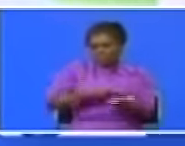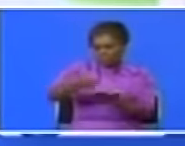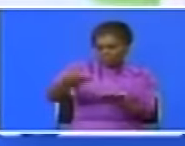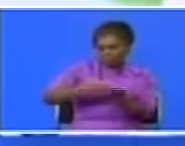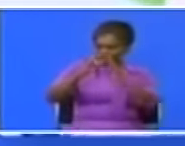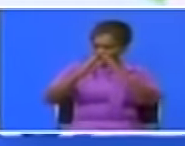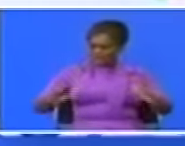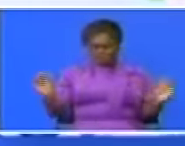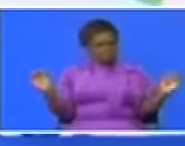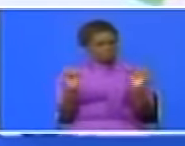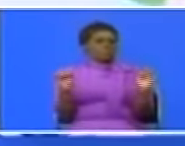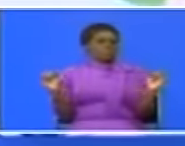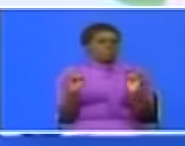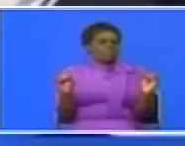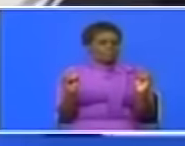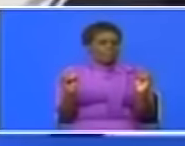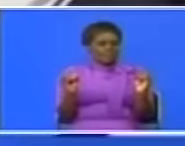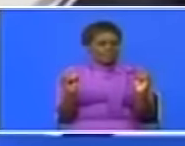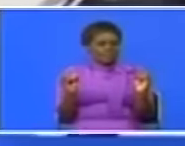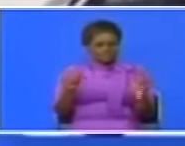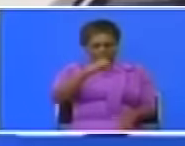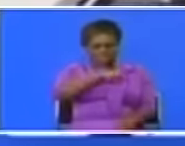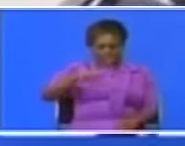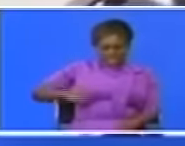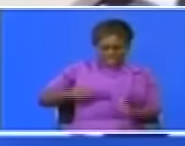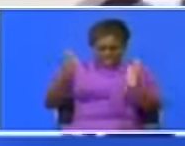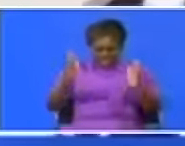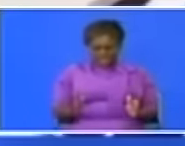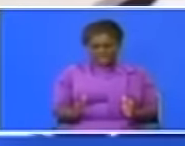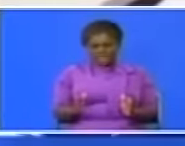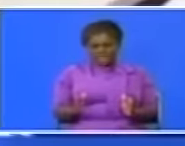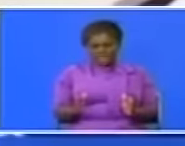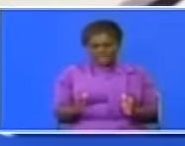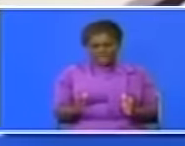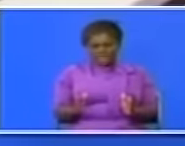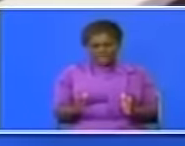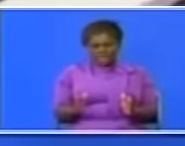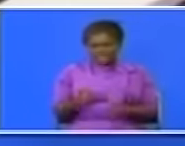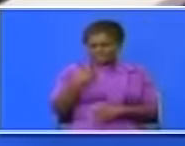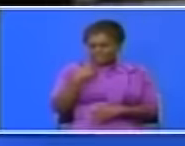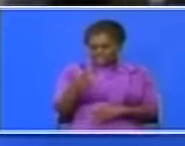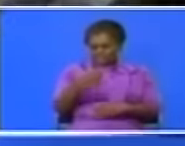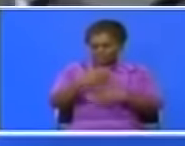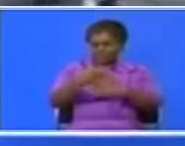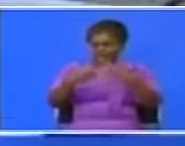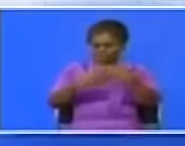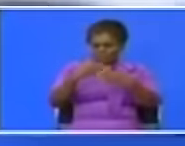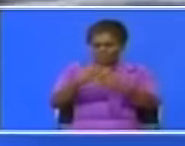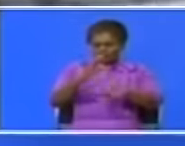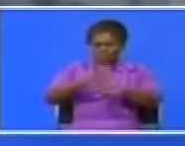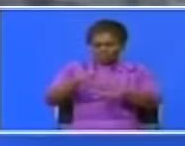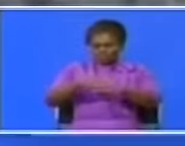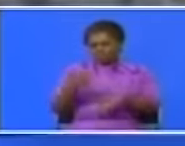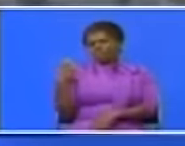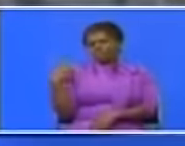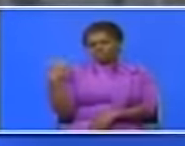houses in the manner that they have suggested. Senator Hassan Omar Hassan has poured vitriol on the ambitious scheme, claiming proper